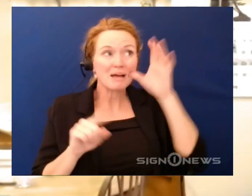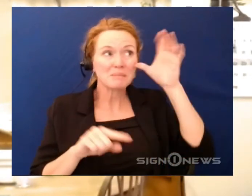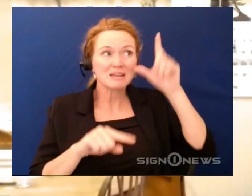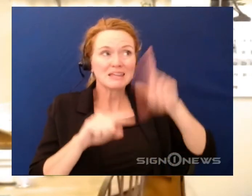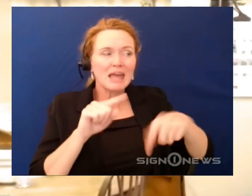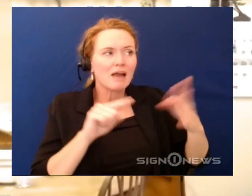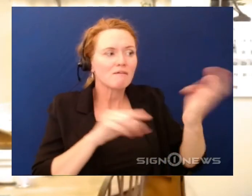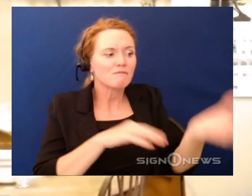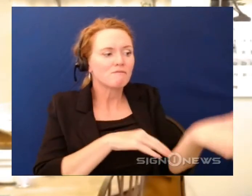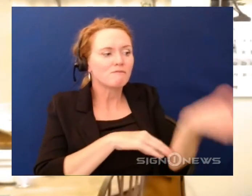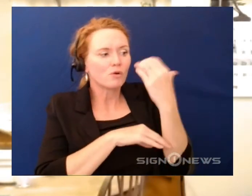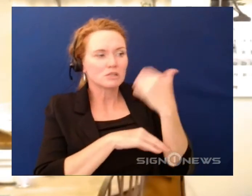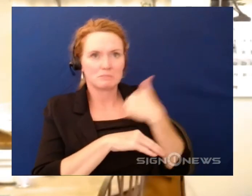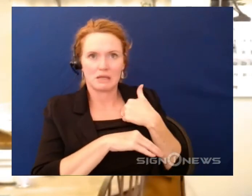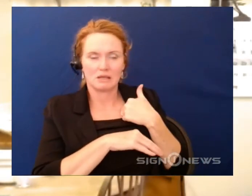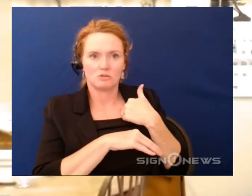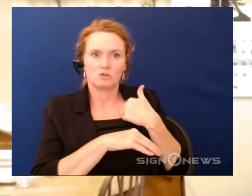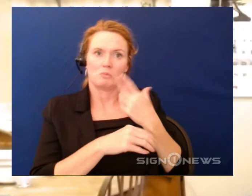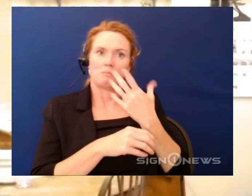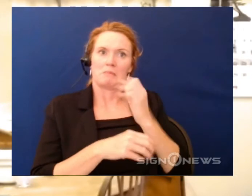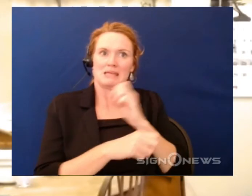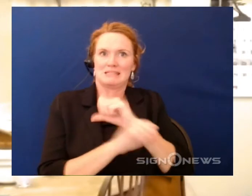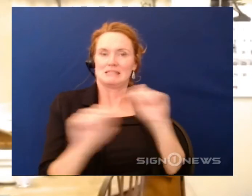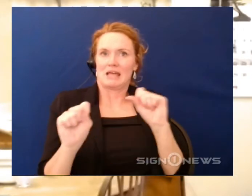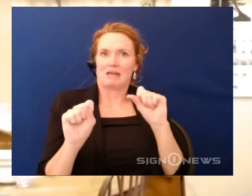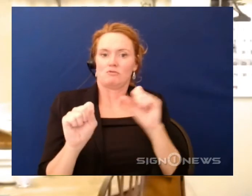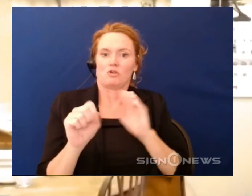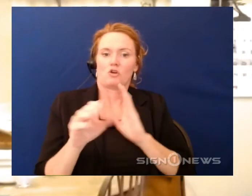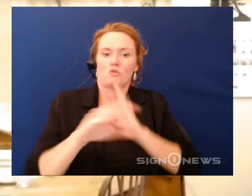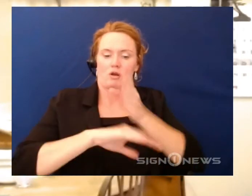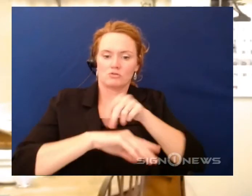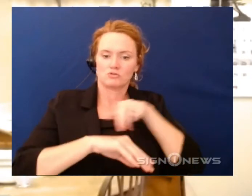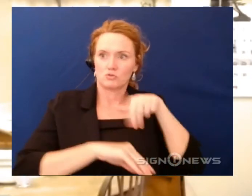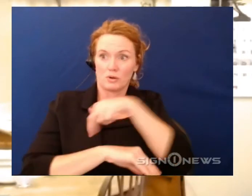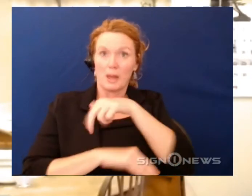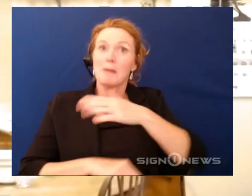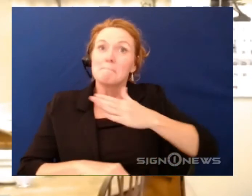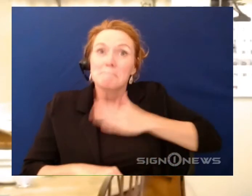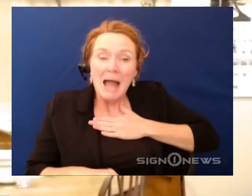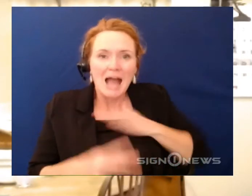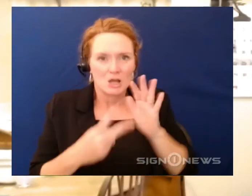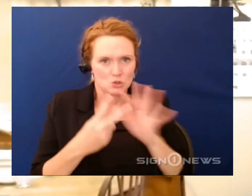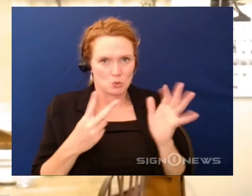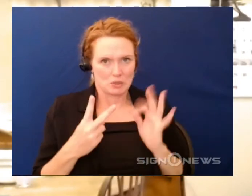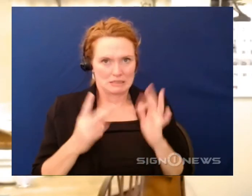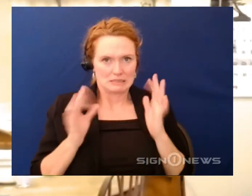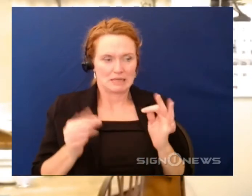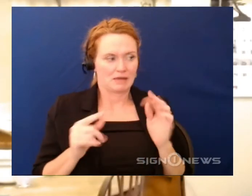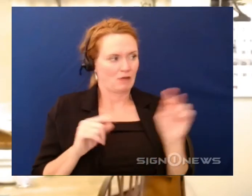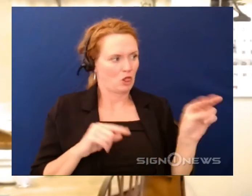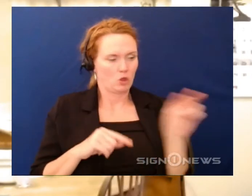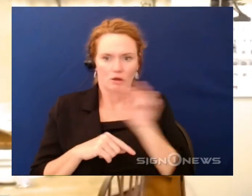healthy when crossing the street. It's my choice to look both ways.